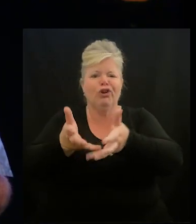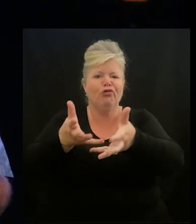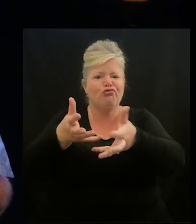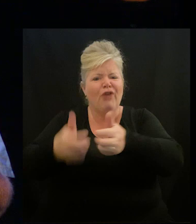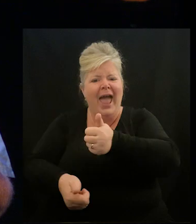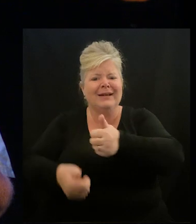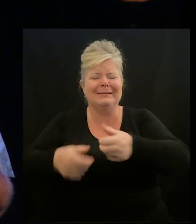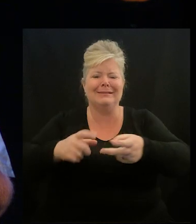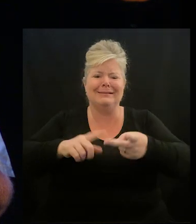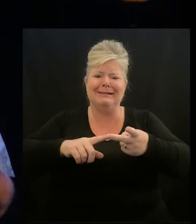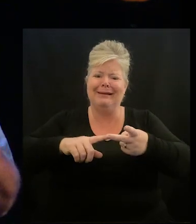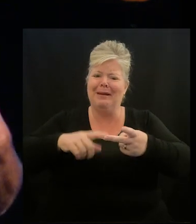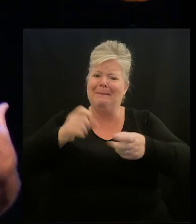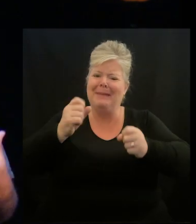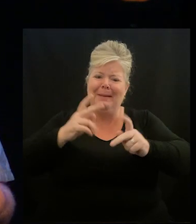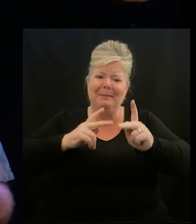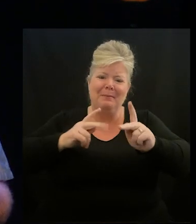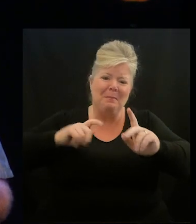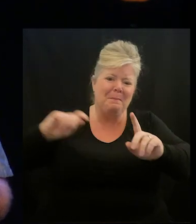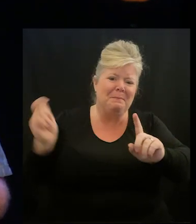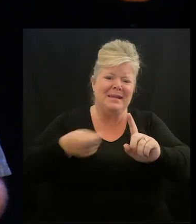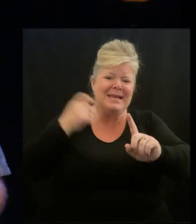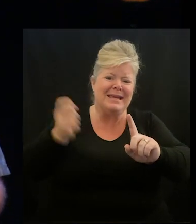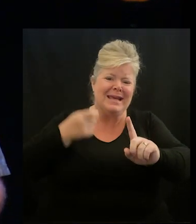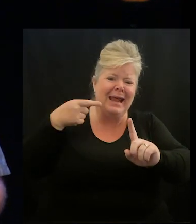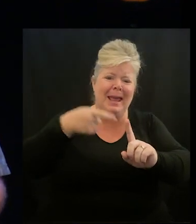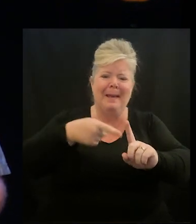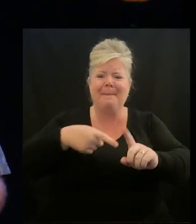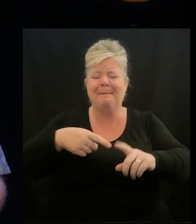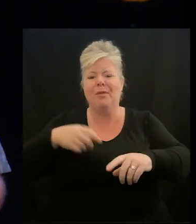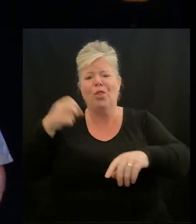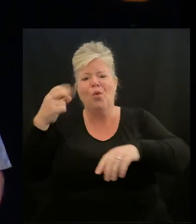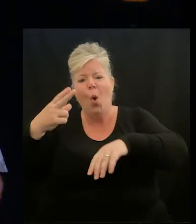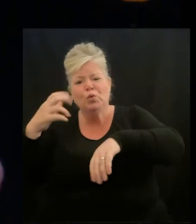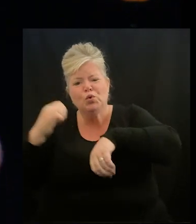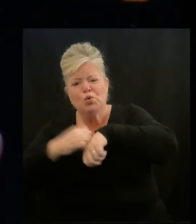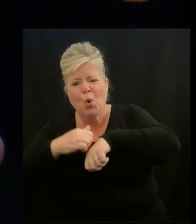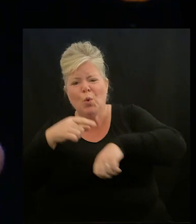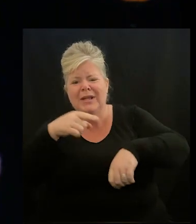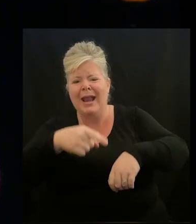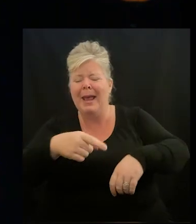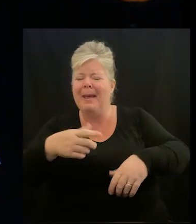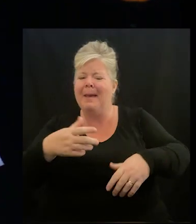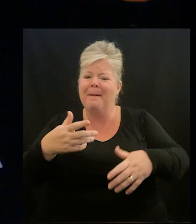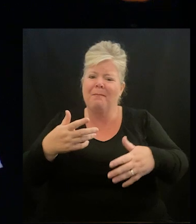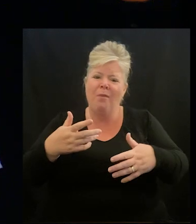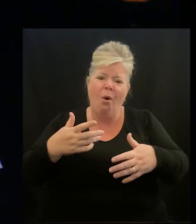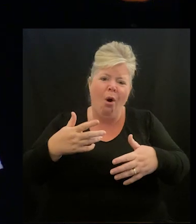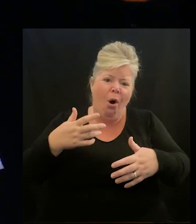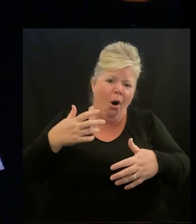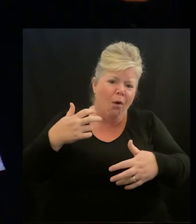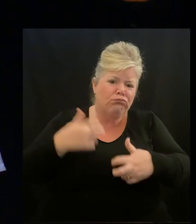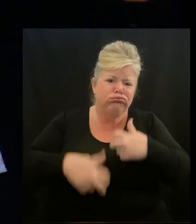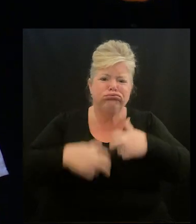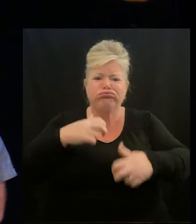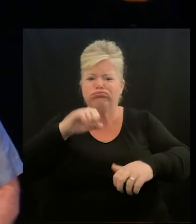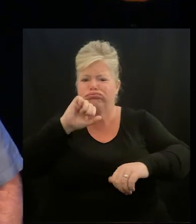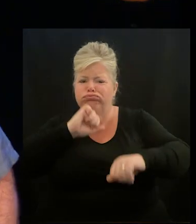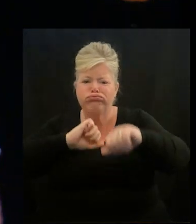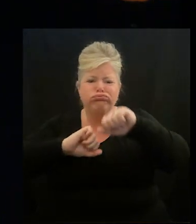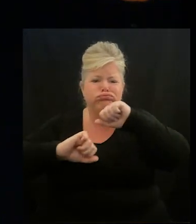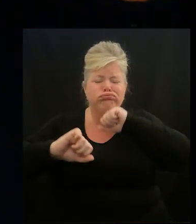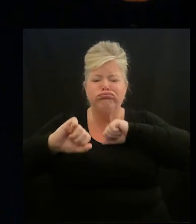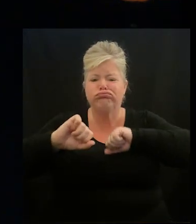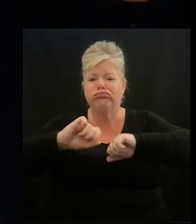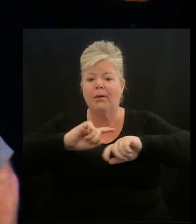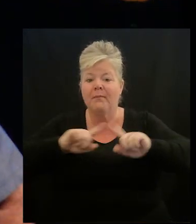whipped many, many times in his life as a result of his efforts to spread the gospel. And he writes